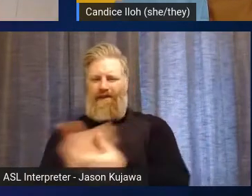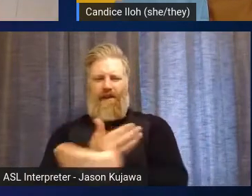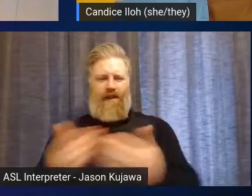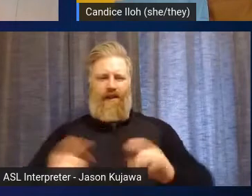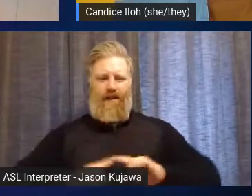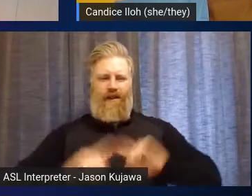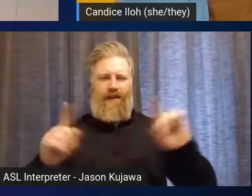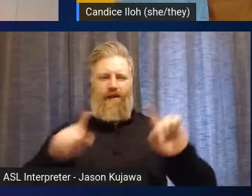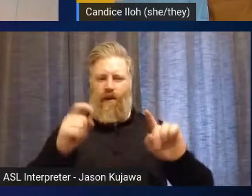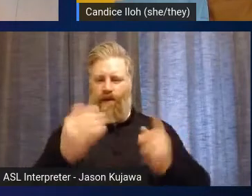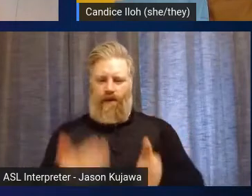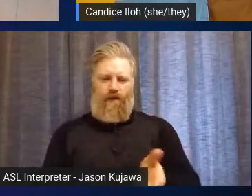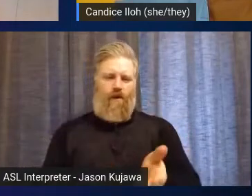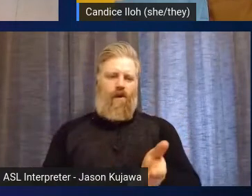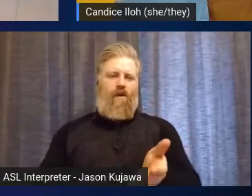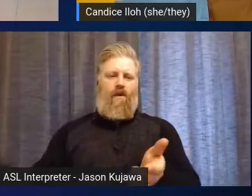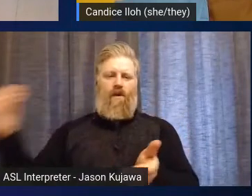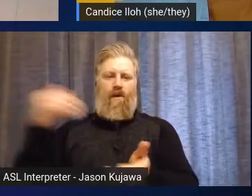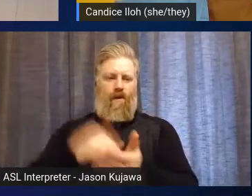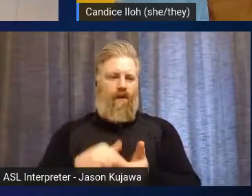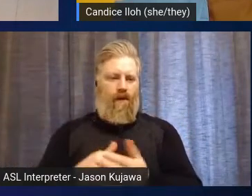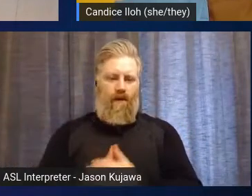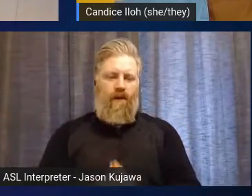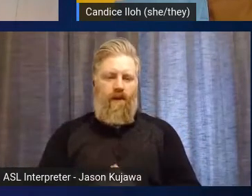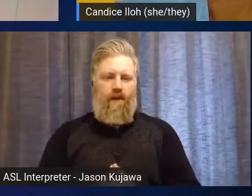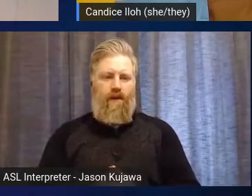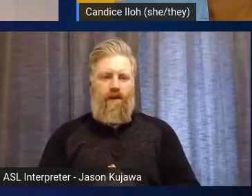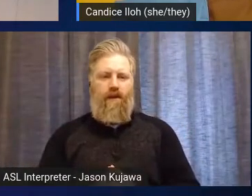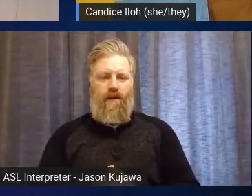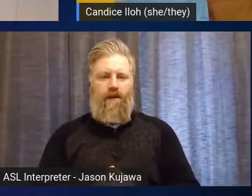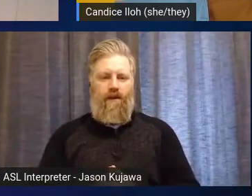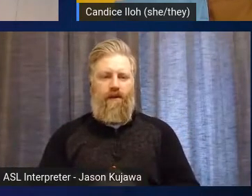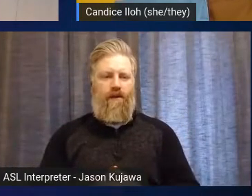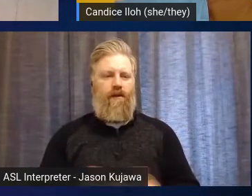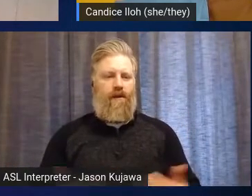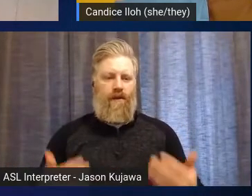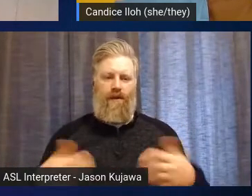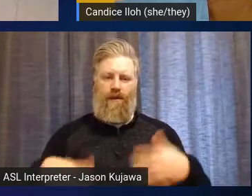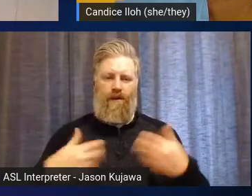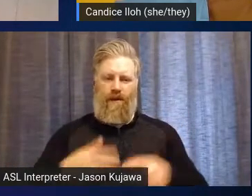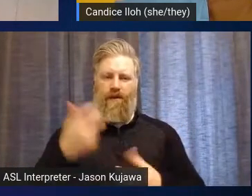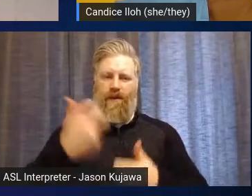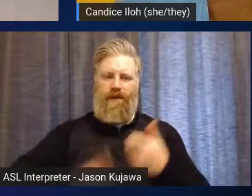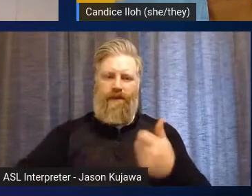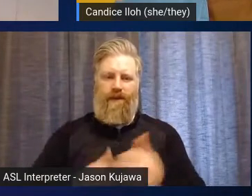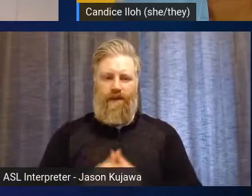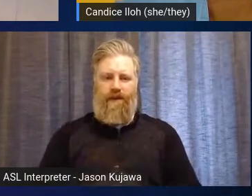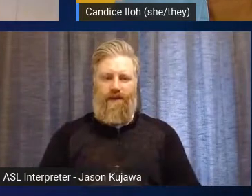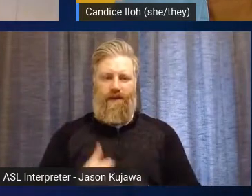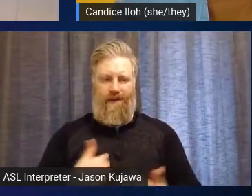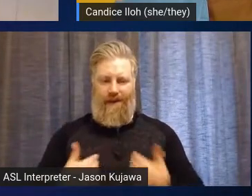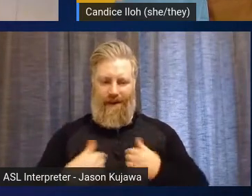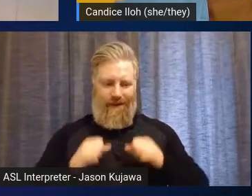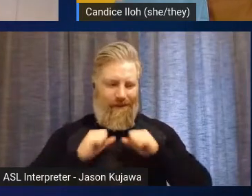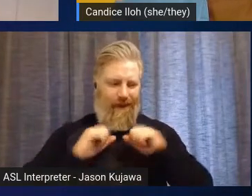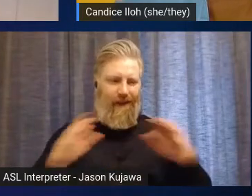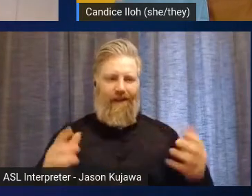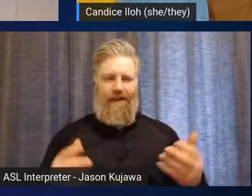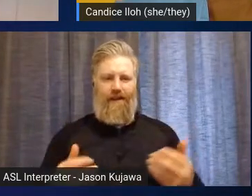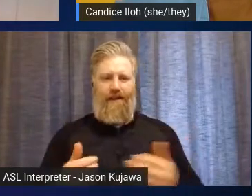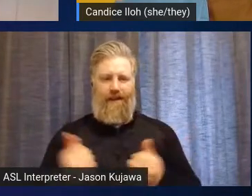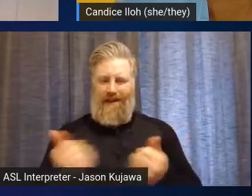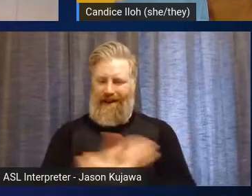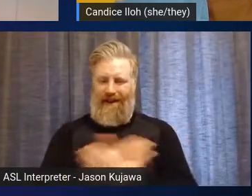to restart from all what you have learned for over 17 years. Nothing works here. Everything is totally